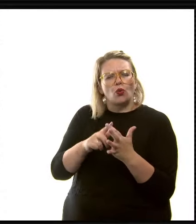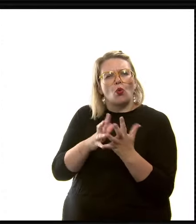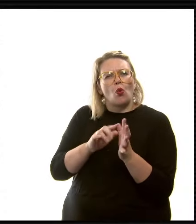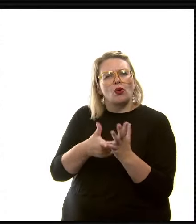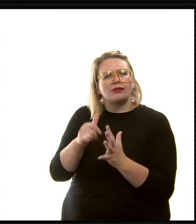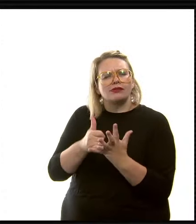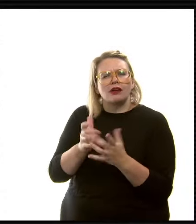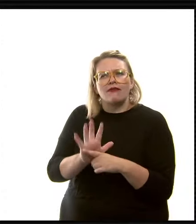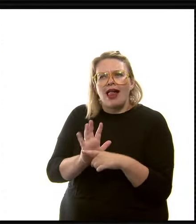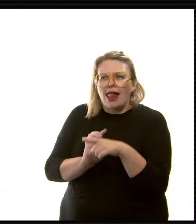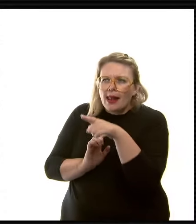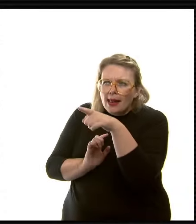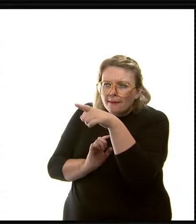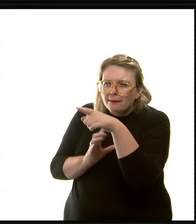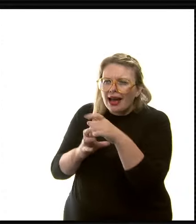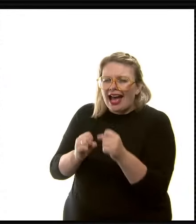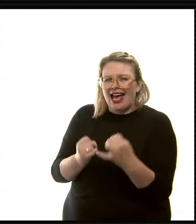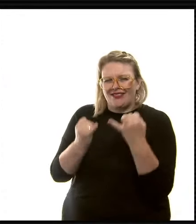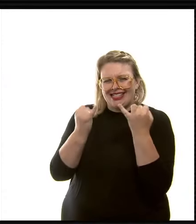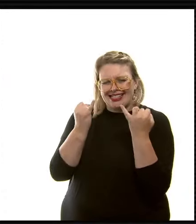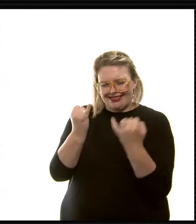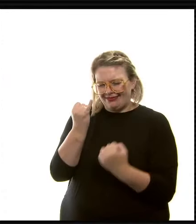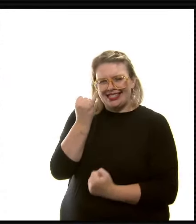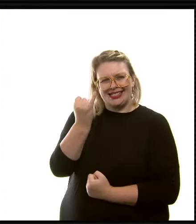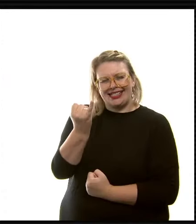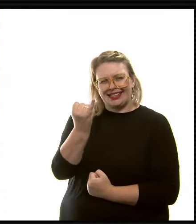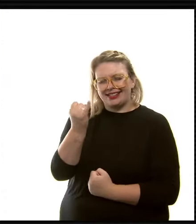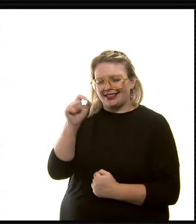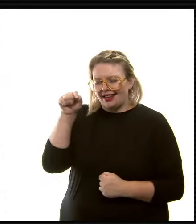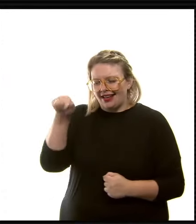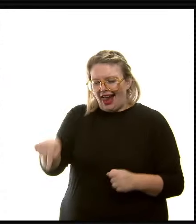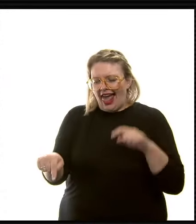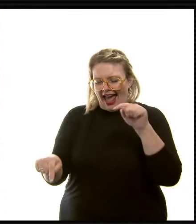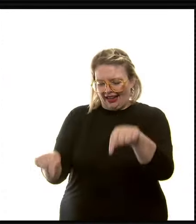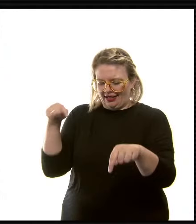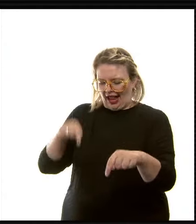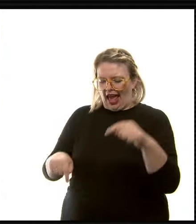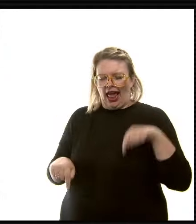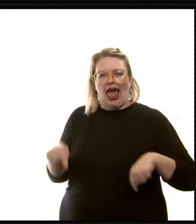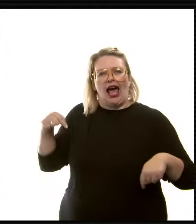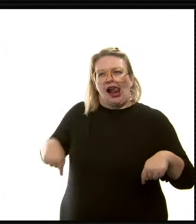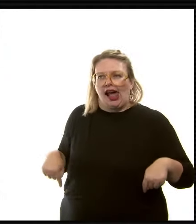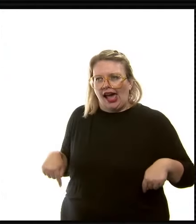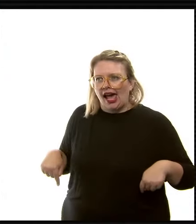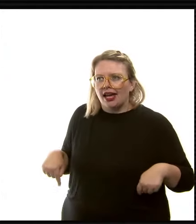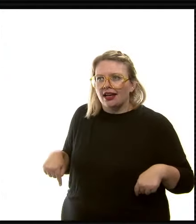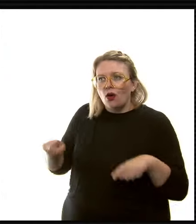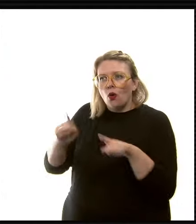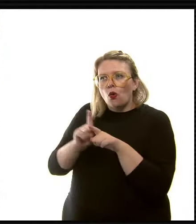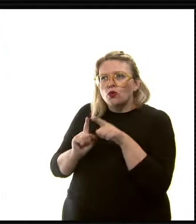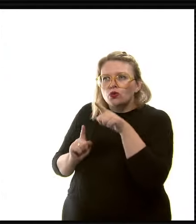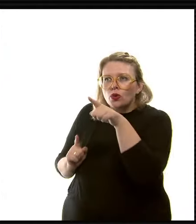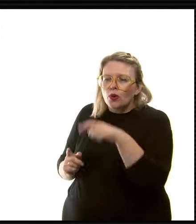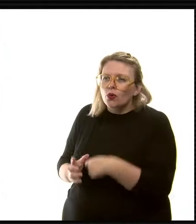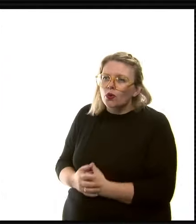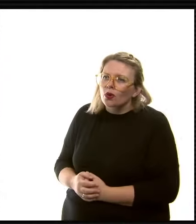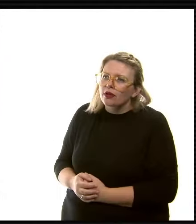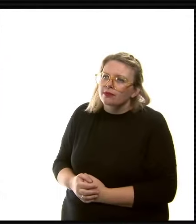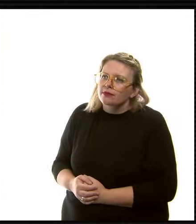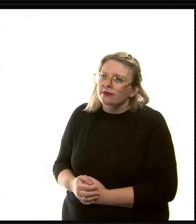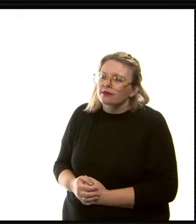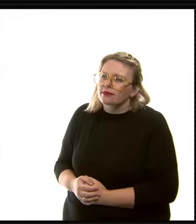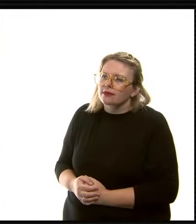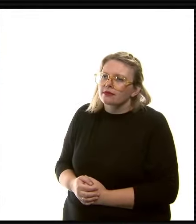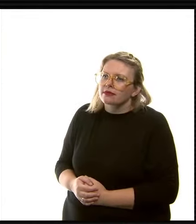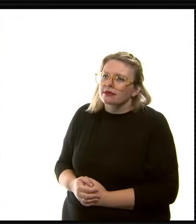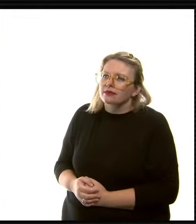noted for its 6 articulated legs, as well as this little function we've got here. It's a kind of a hideaway handle, makes it easy to